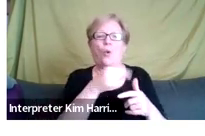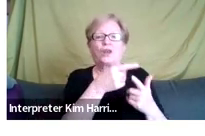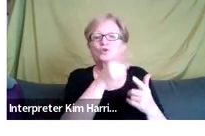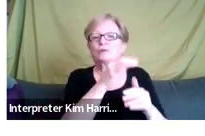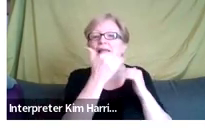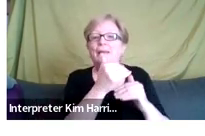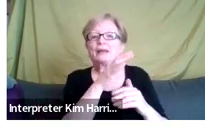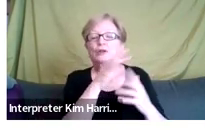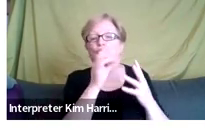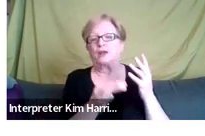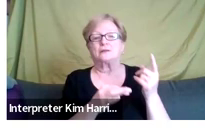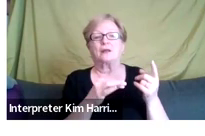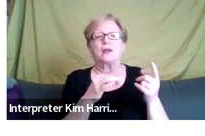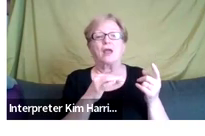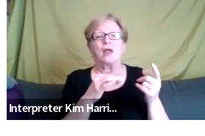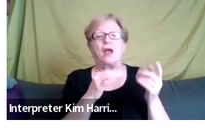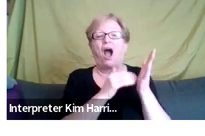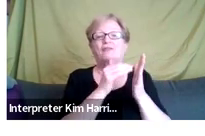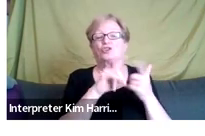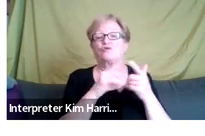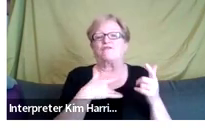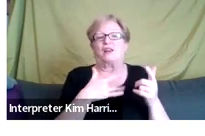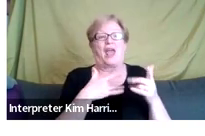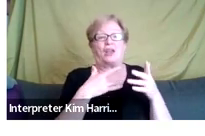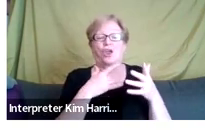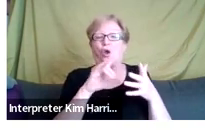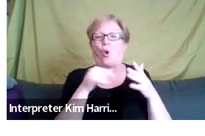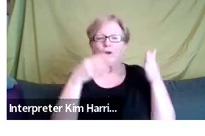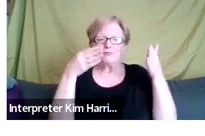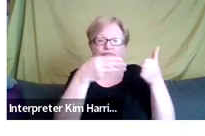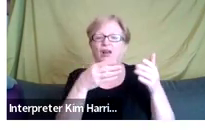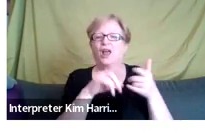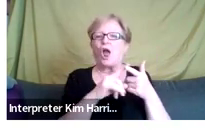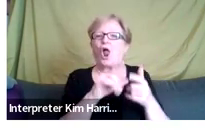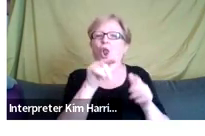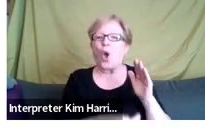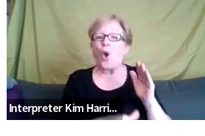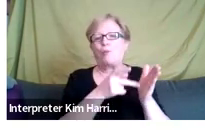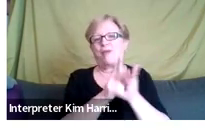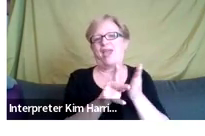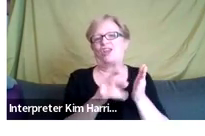you are often funneled into low-paid jobs, jobs that's